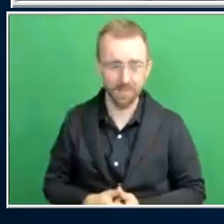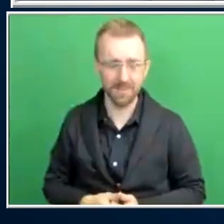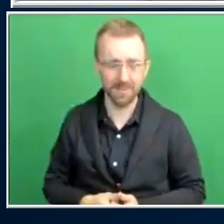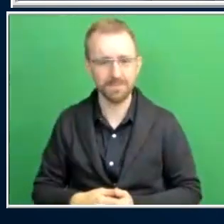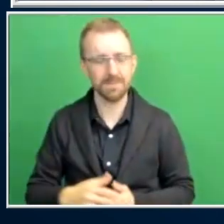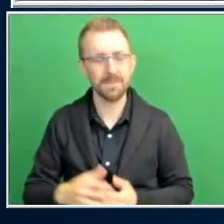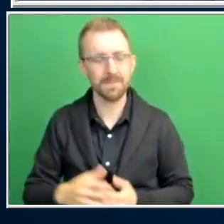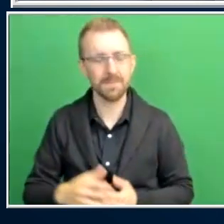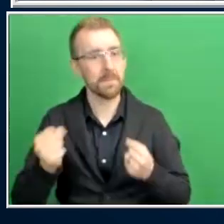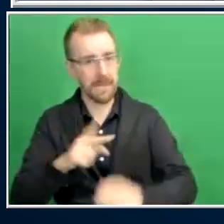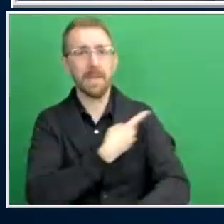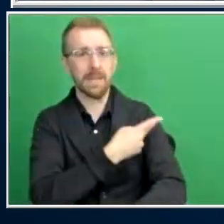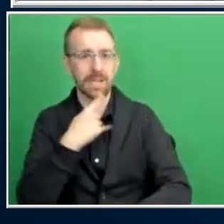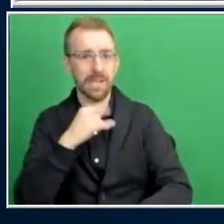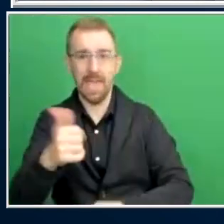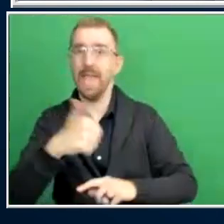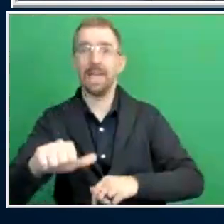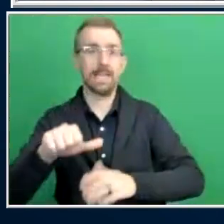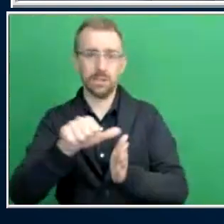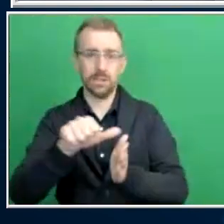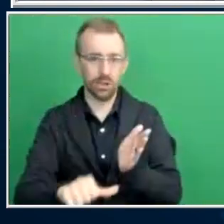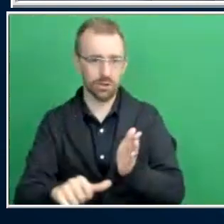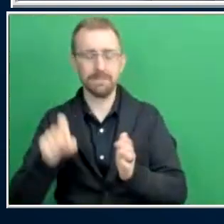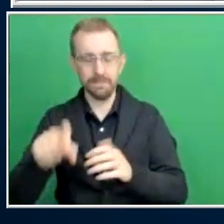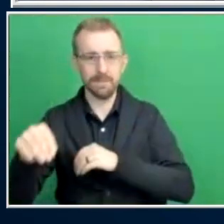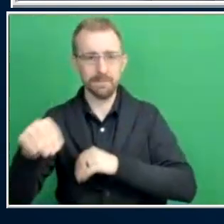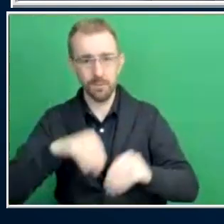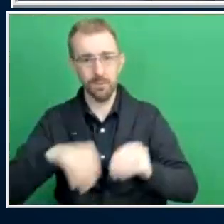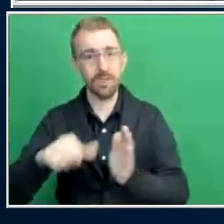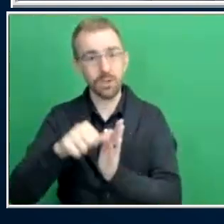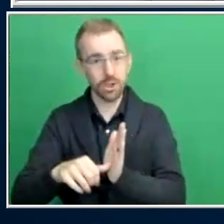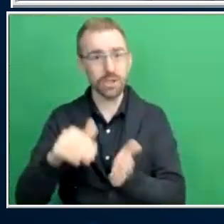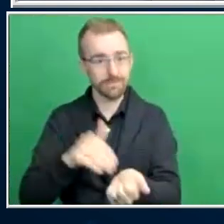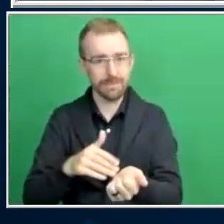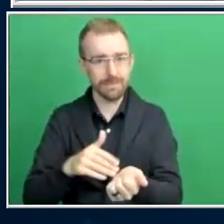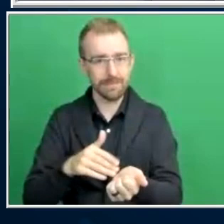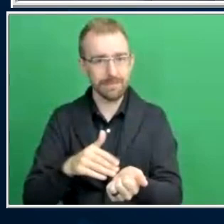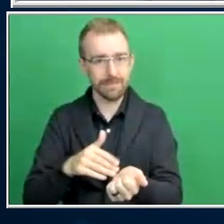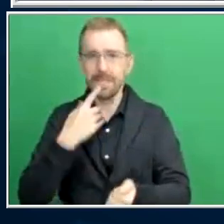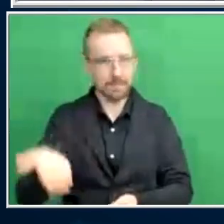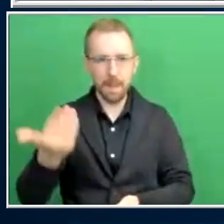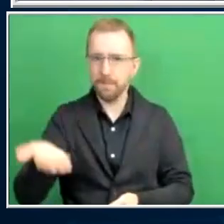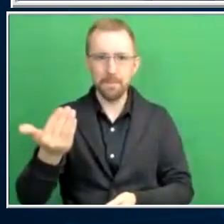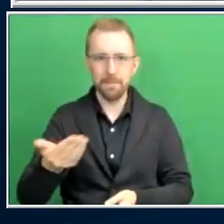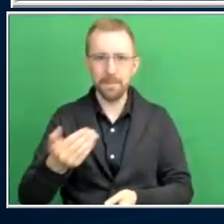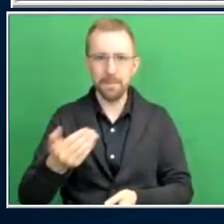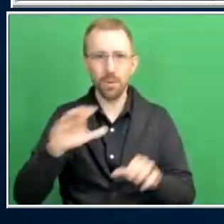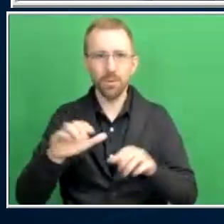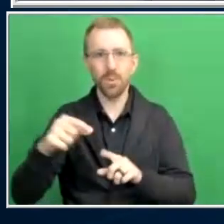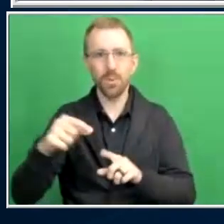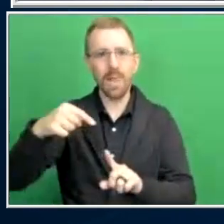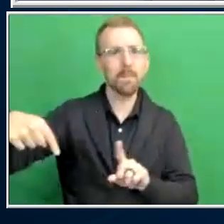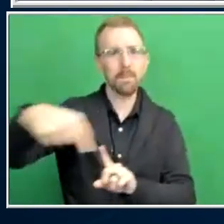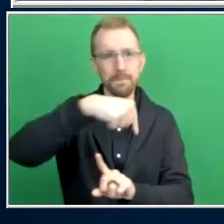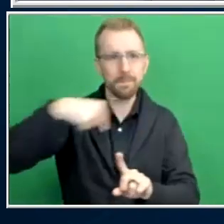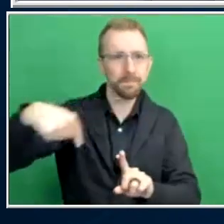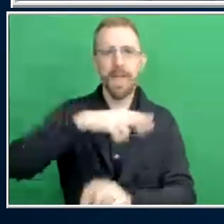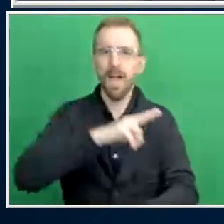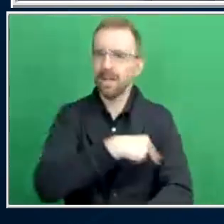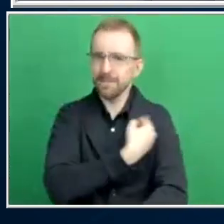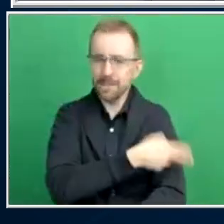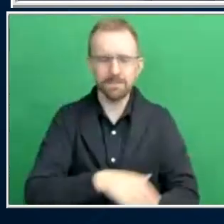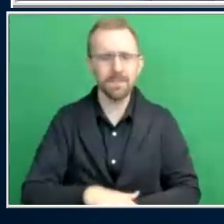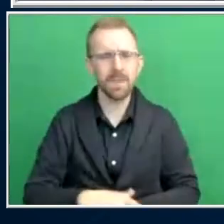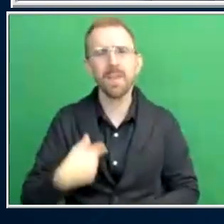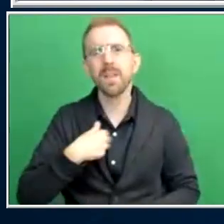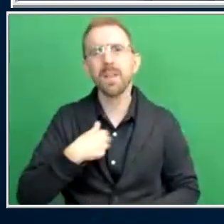post any kind of surgery. The surgeon comes in and says, all right, time to get up. You're going to do some laps around the hospital. Yes. Lachey, I have a quick question for you.